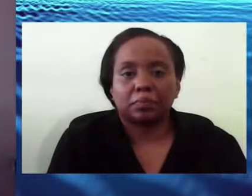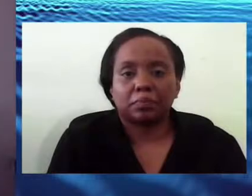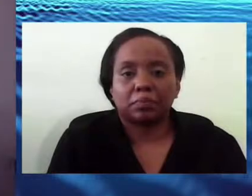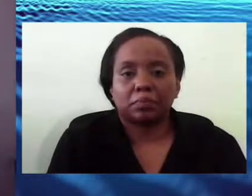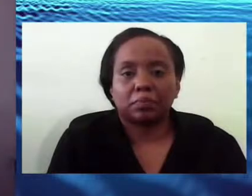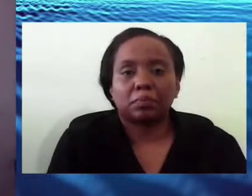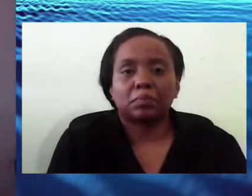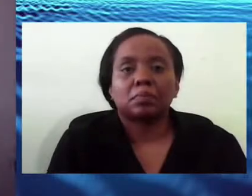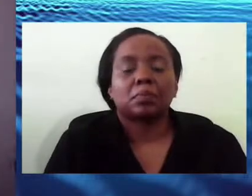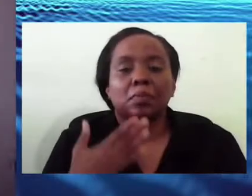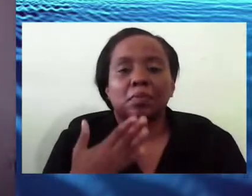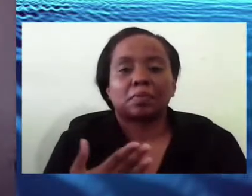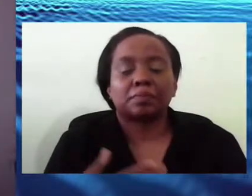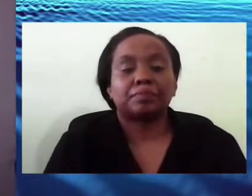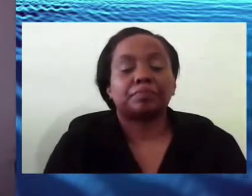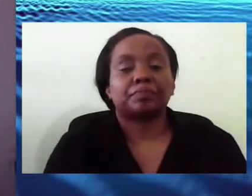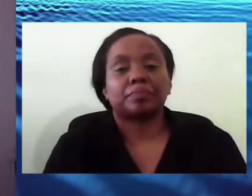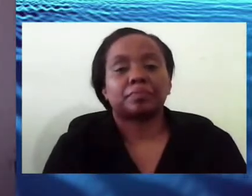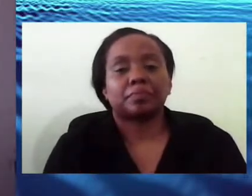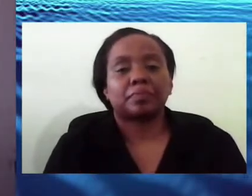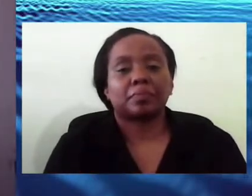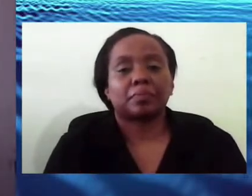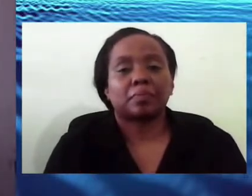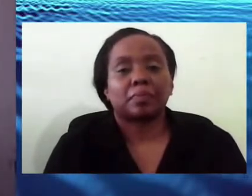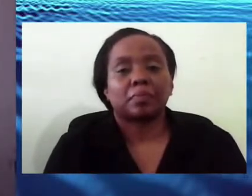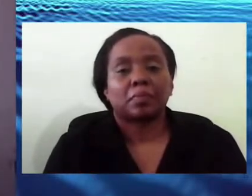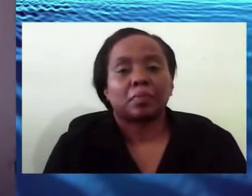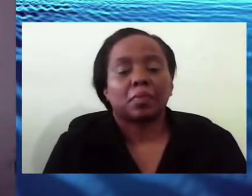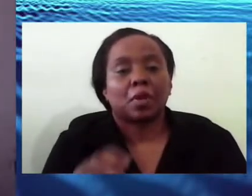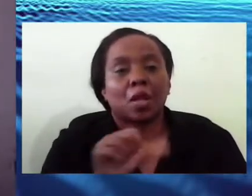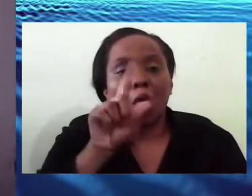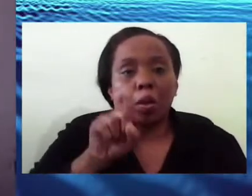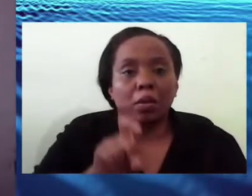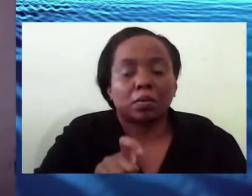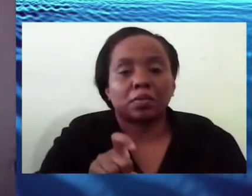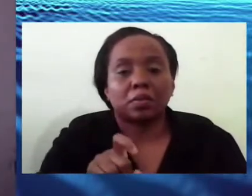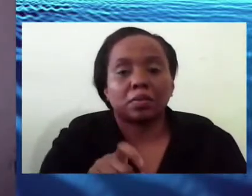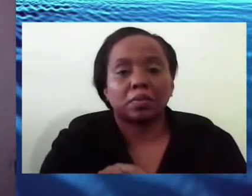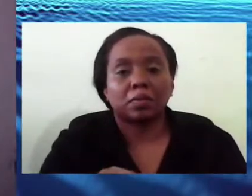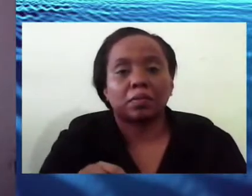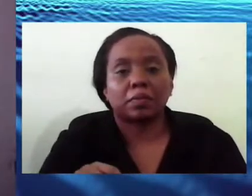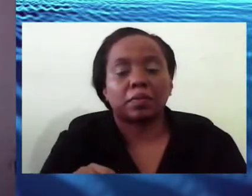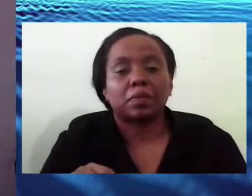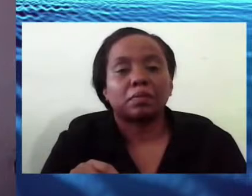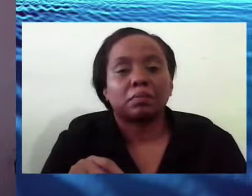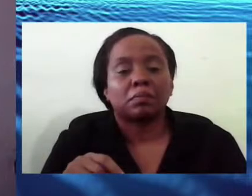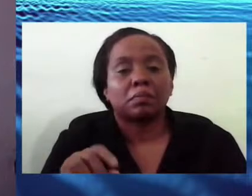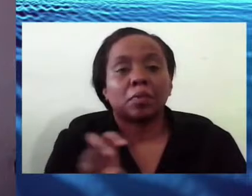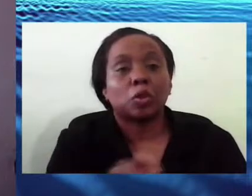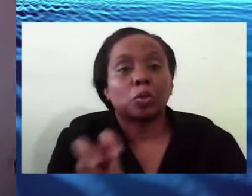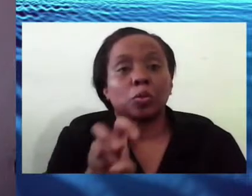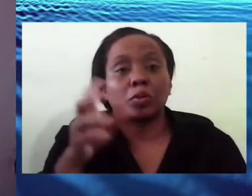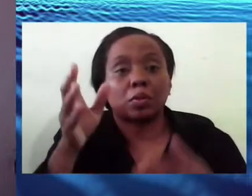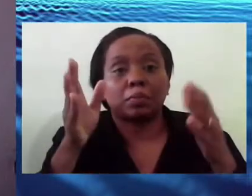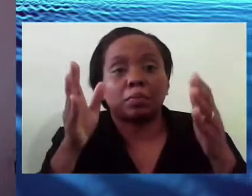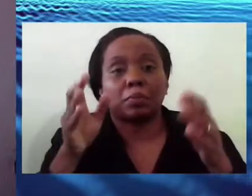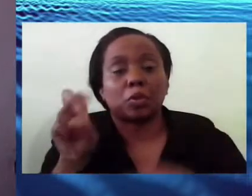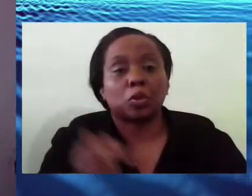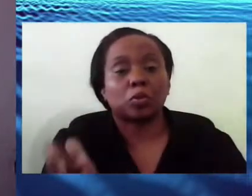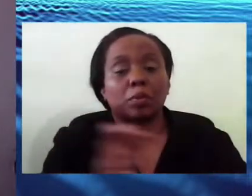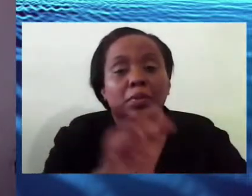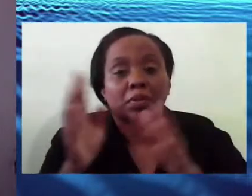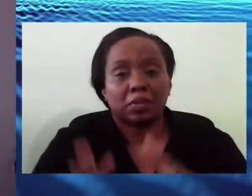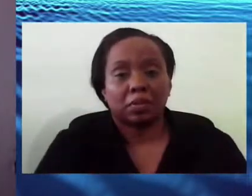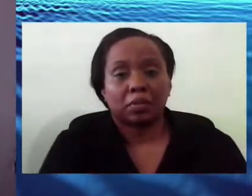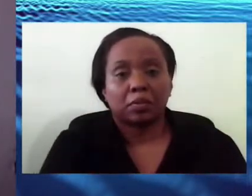Thank you kindly. I can ask one question for Minister Cummins. Could you tell us if we are